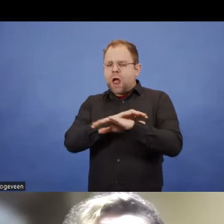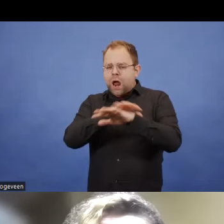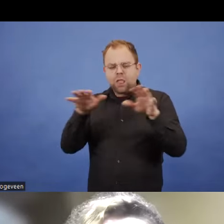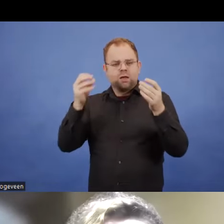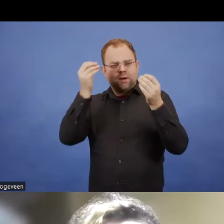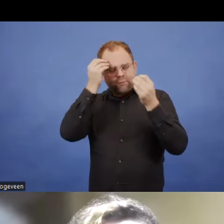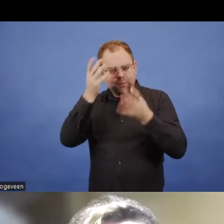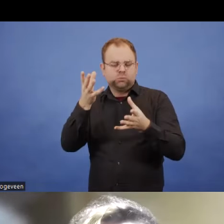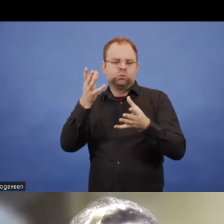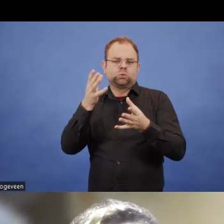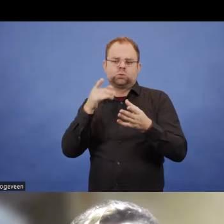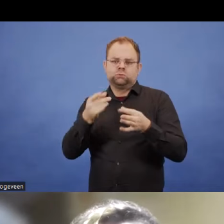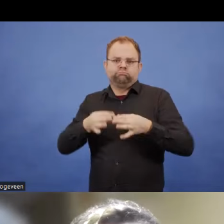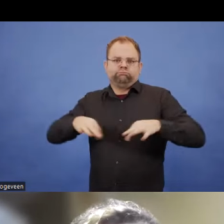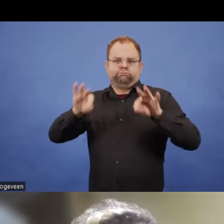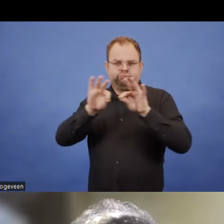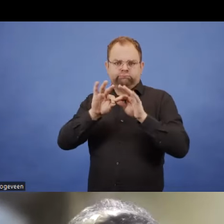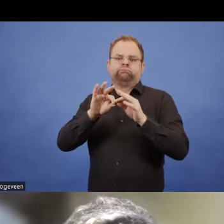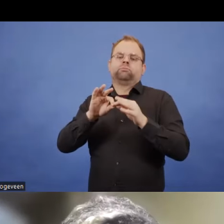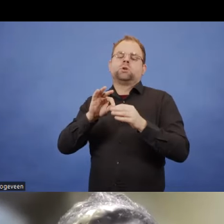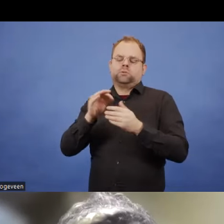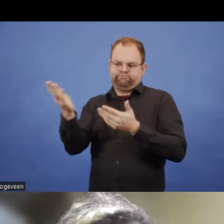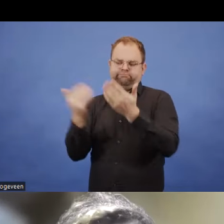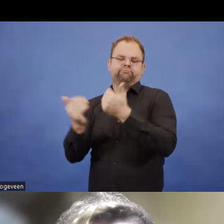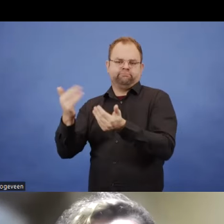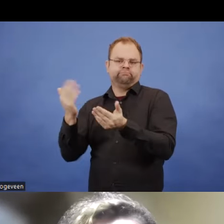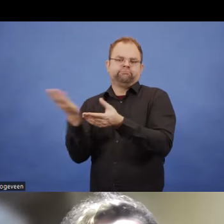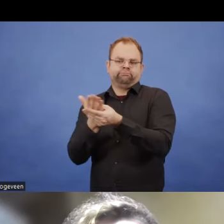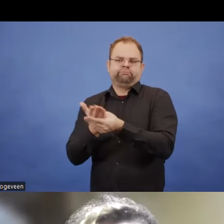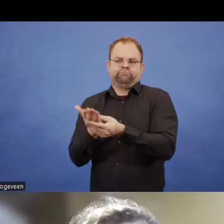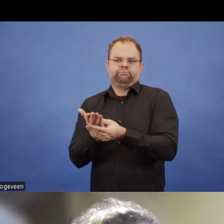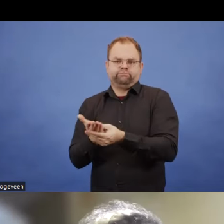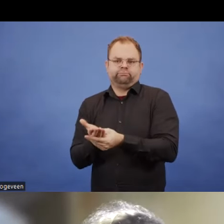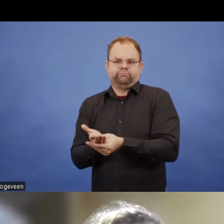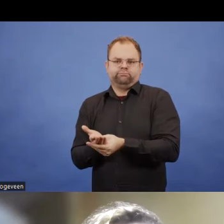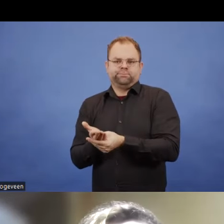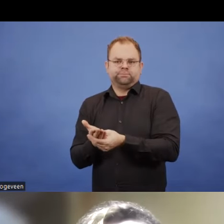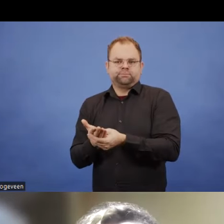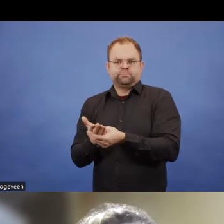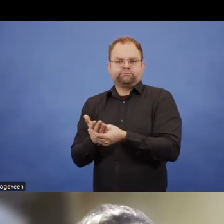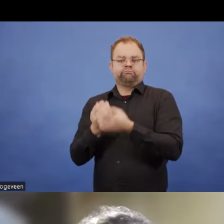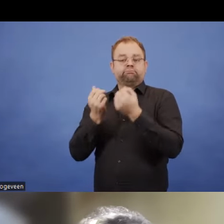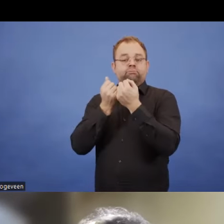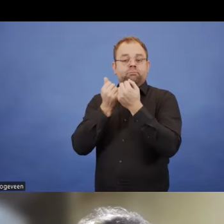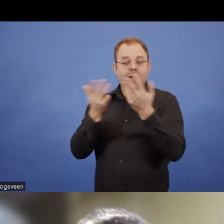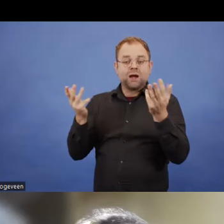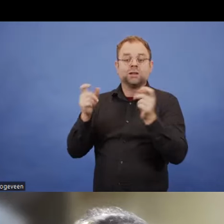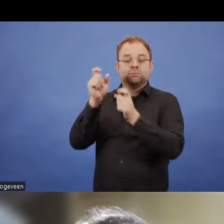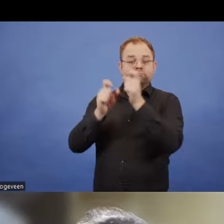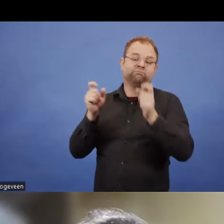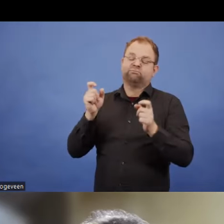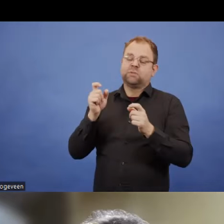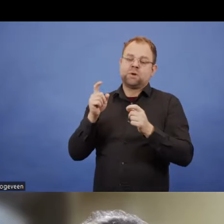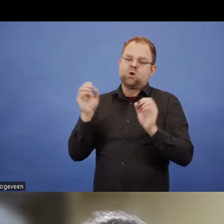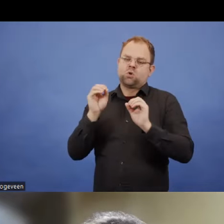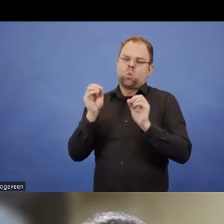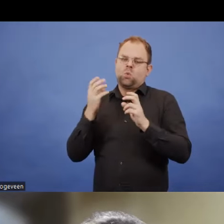But again, they have to be able to explain orally what happened to them. So this